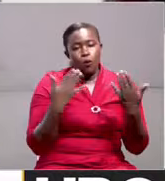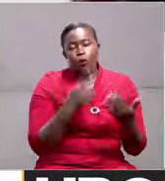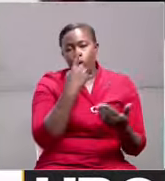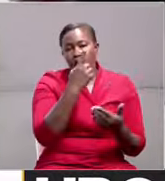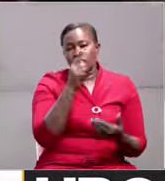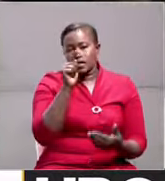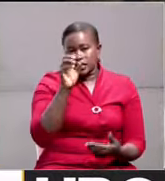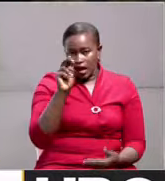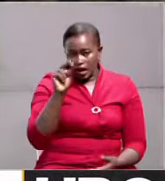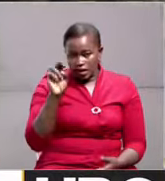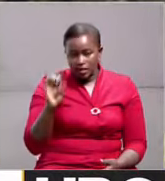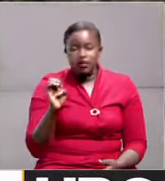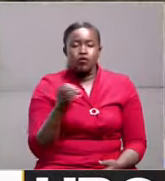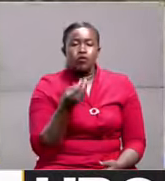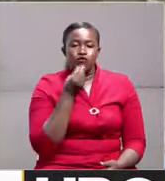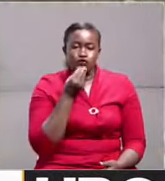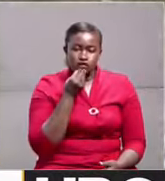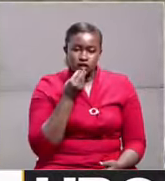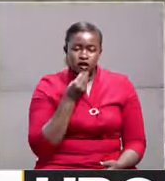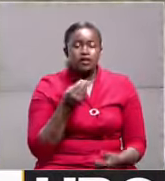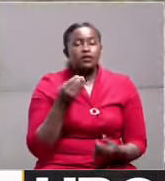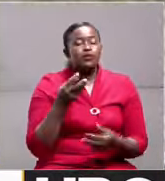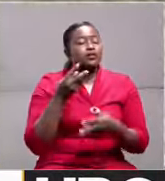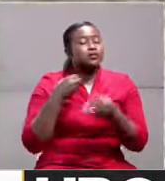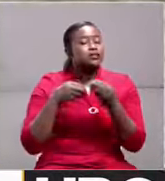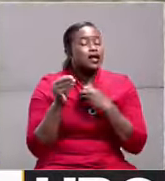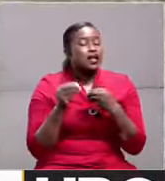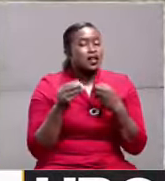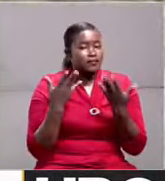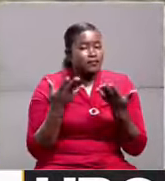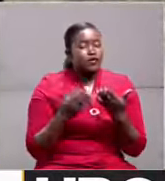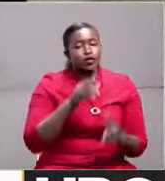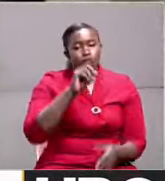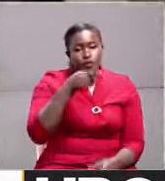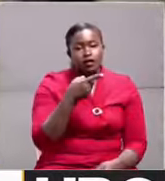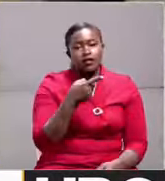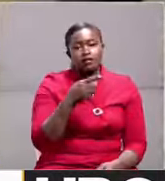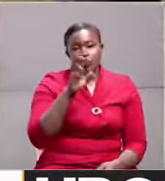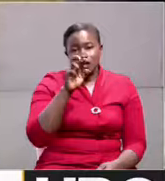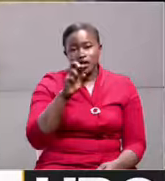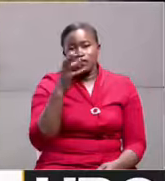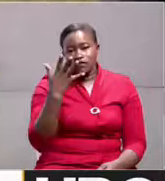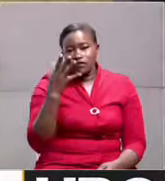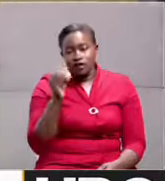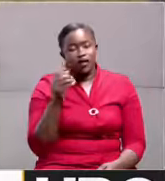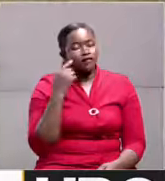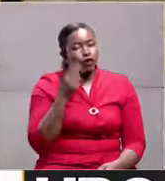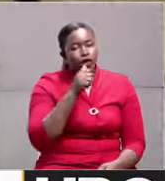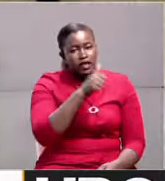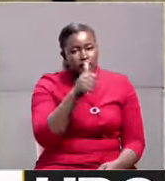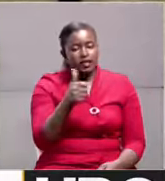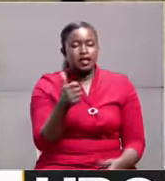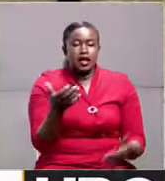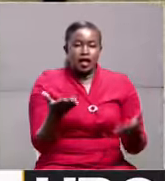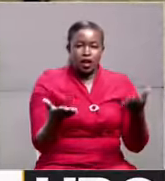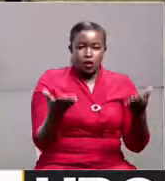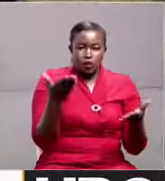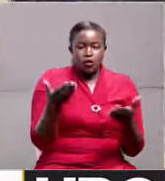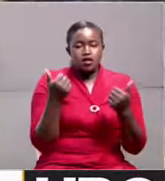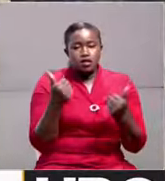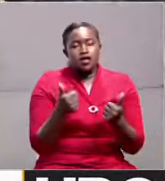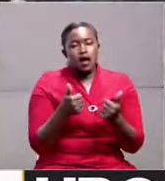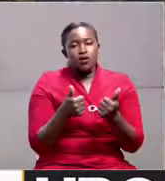1 ton of feeds. We are selling these feeds at 1,850 per kilo, and the cost